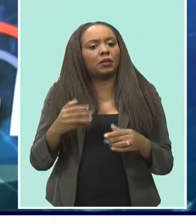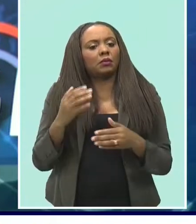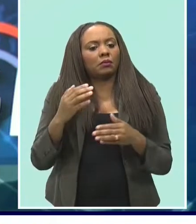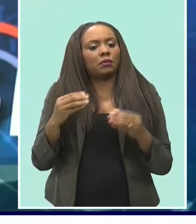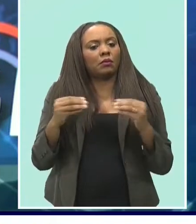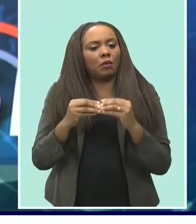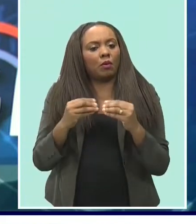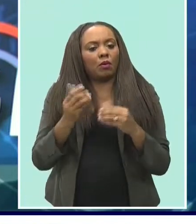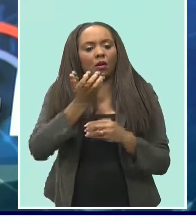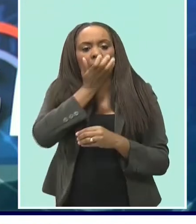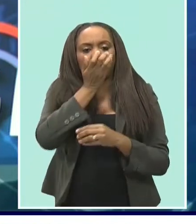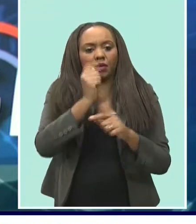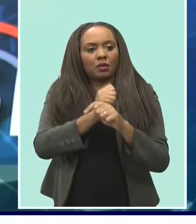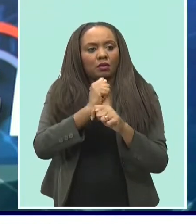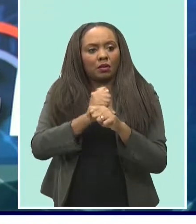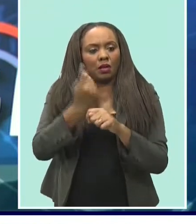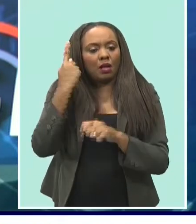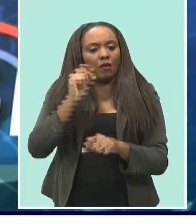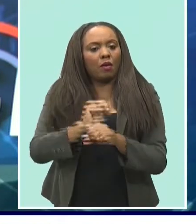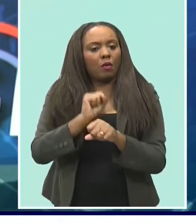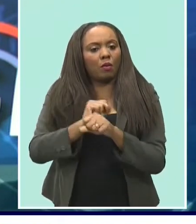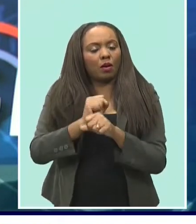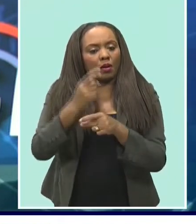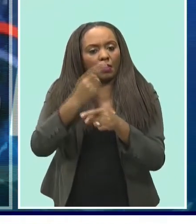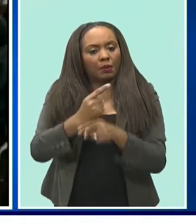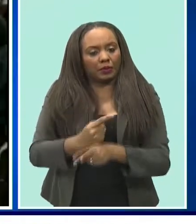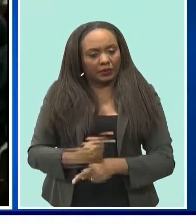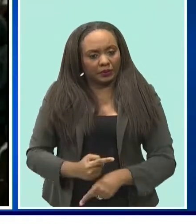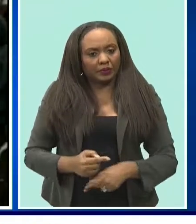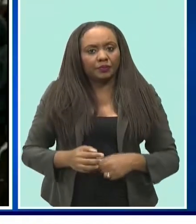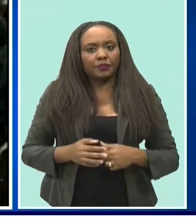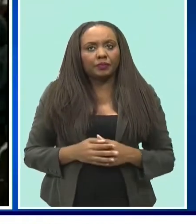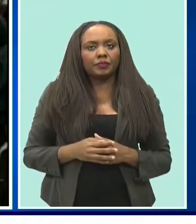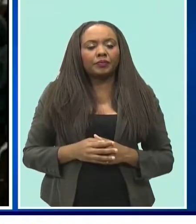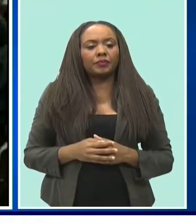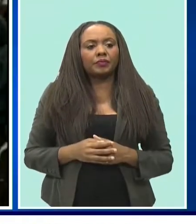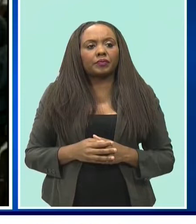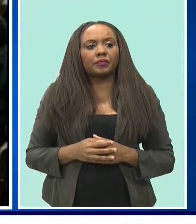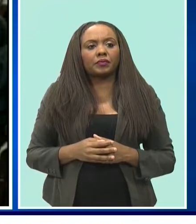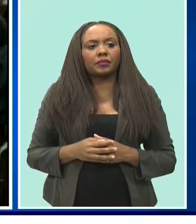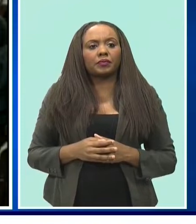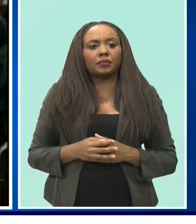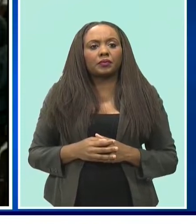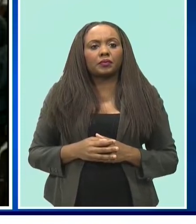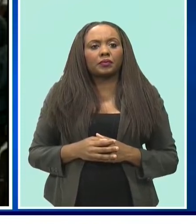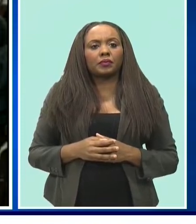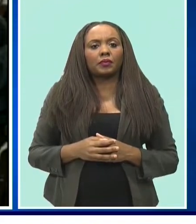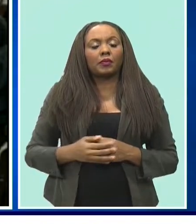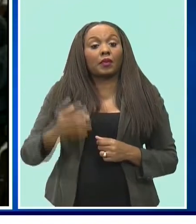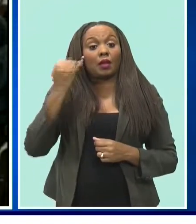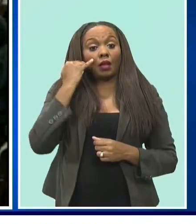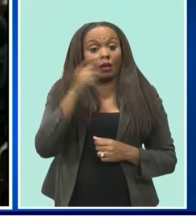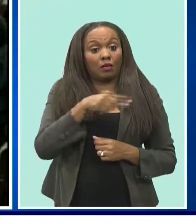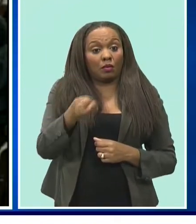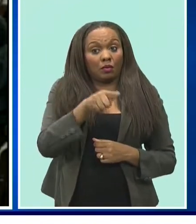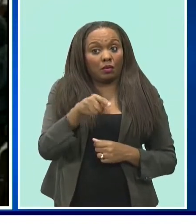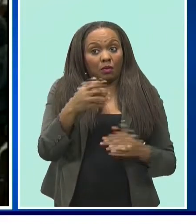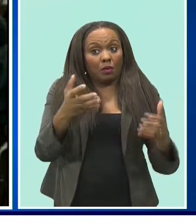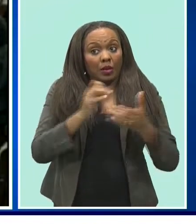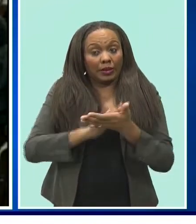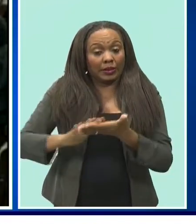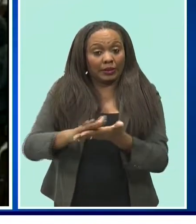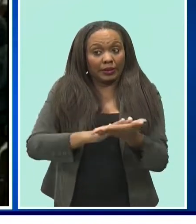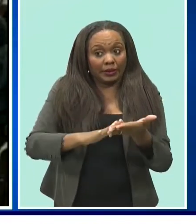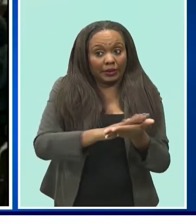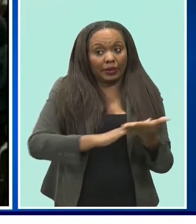to make the new system work effectively. Now, if you're going to clean up at source, it means that you have to separate